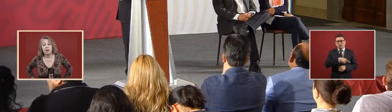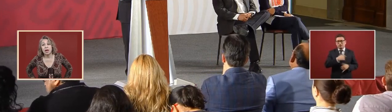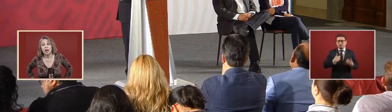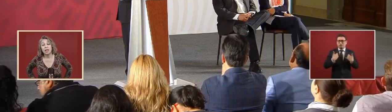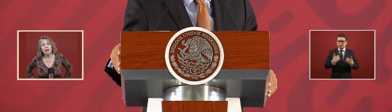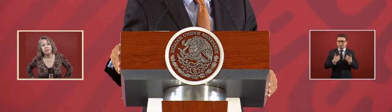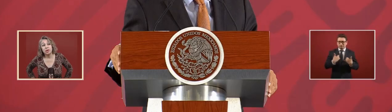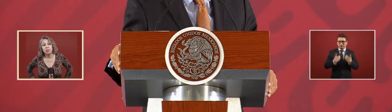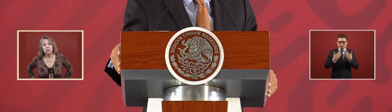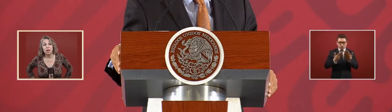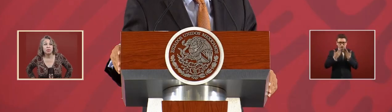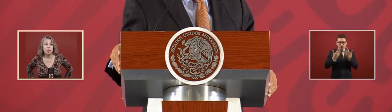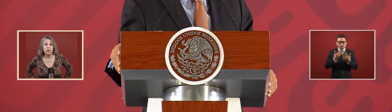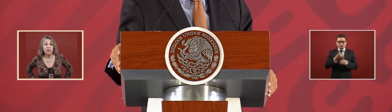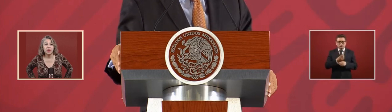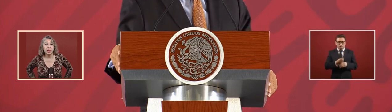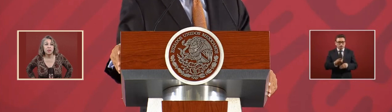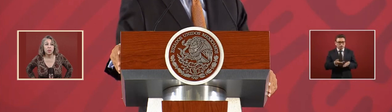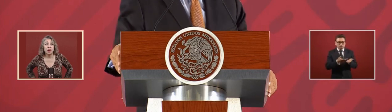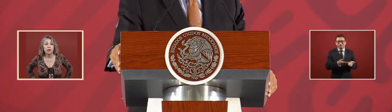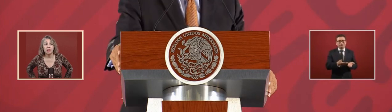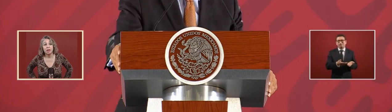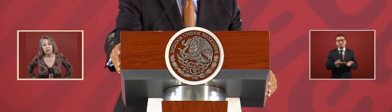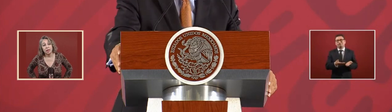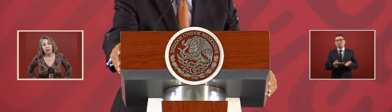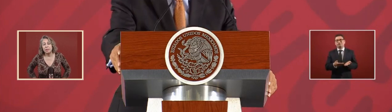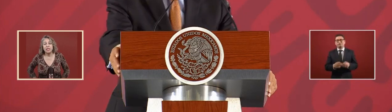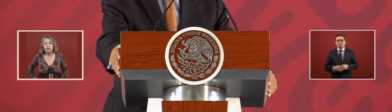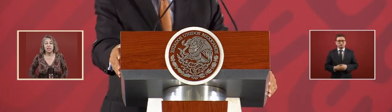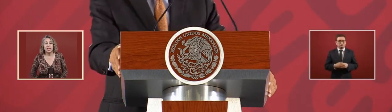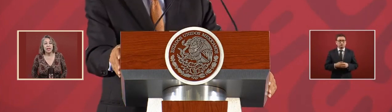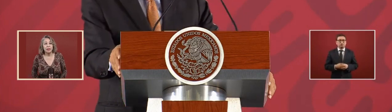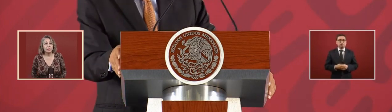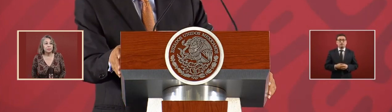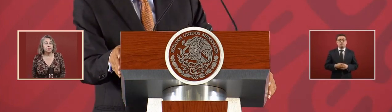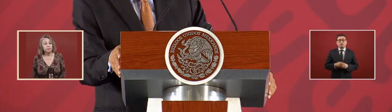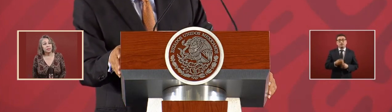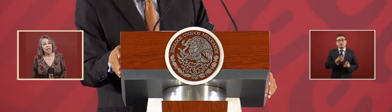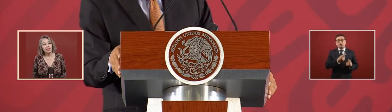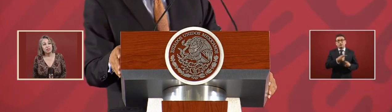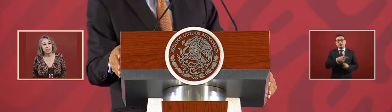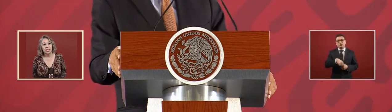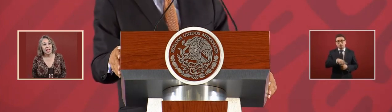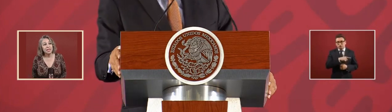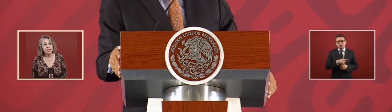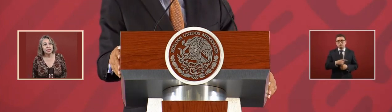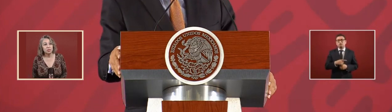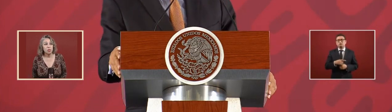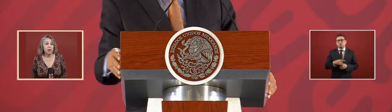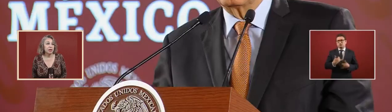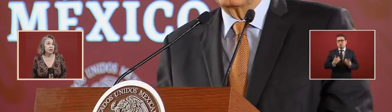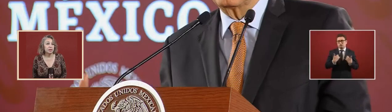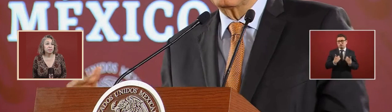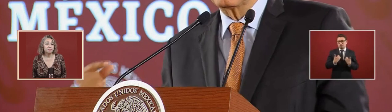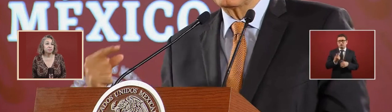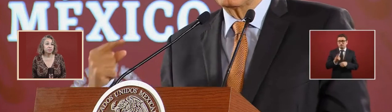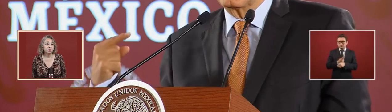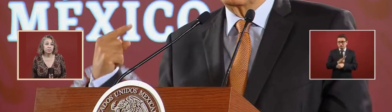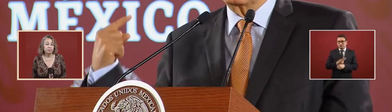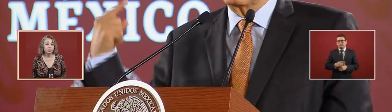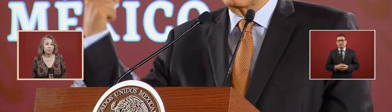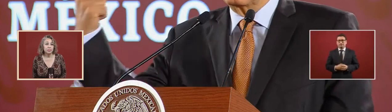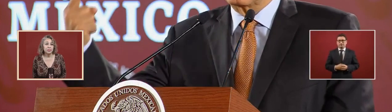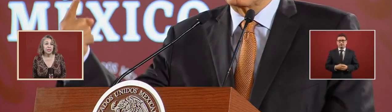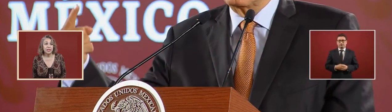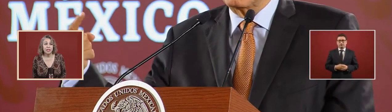jóvenes a lot of youth without the opportunity to work. I mean to study. And there's cases where